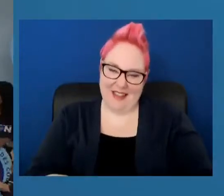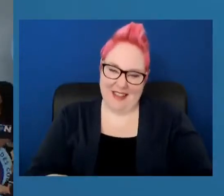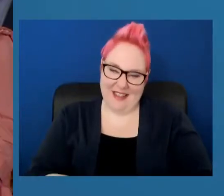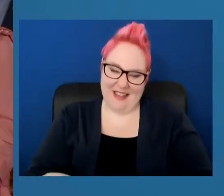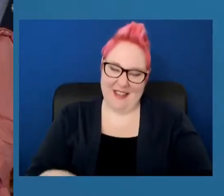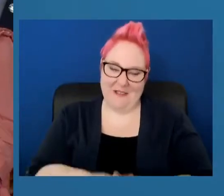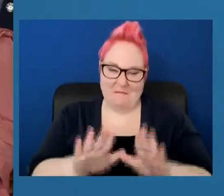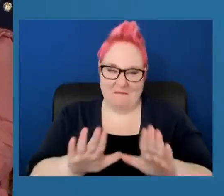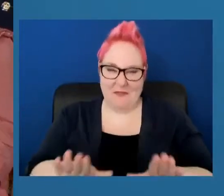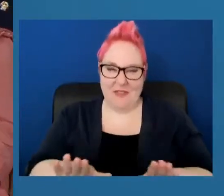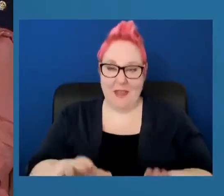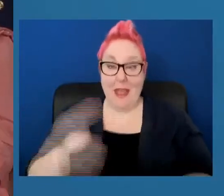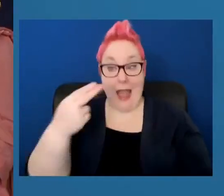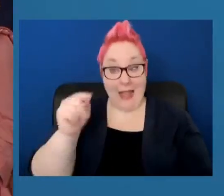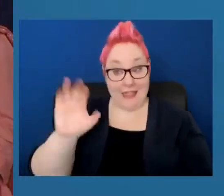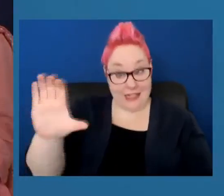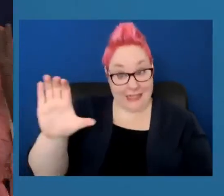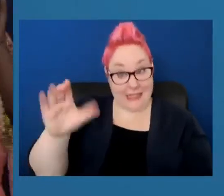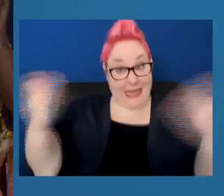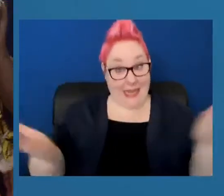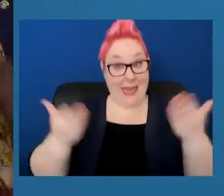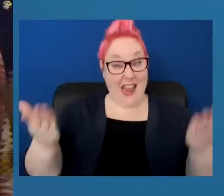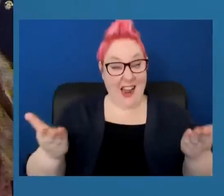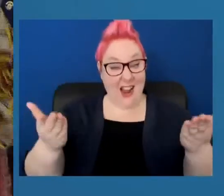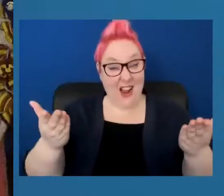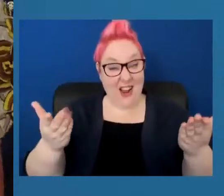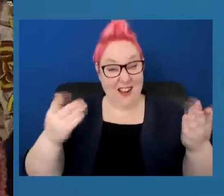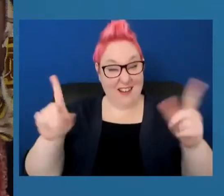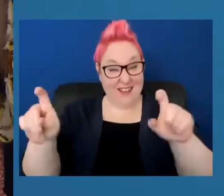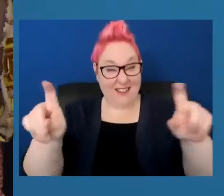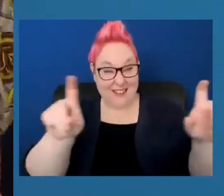Is HTC in the house?